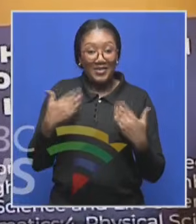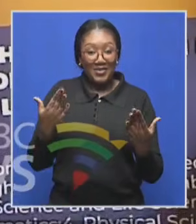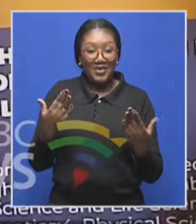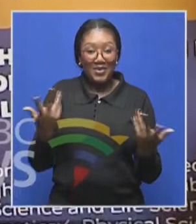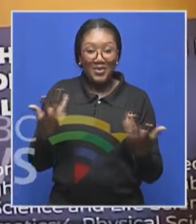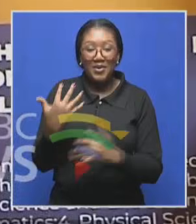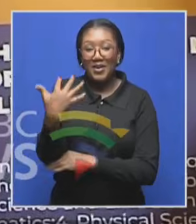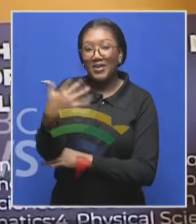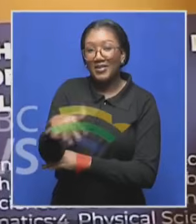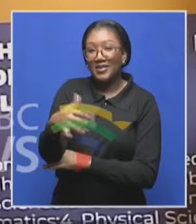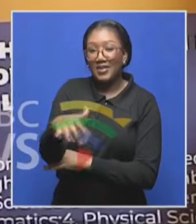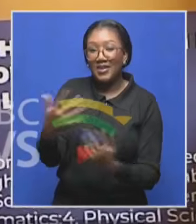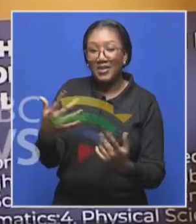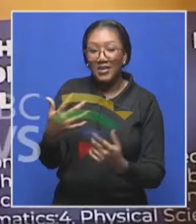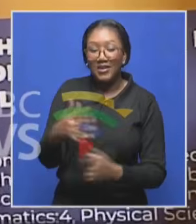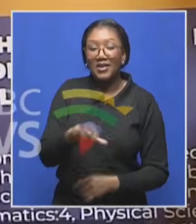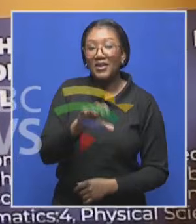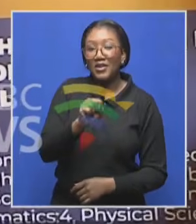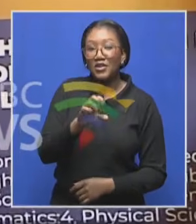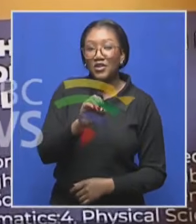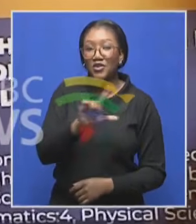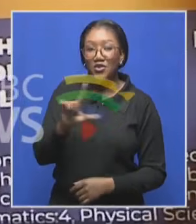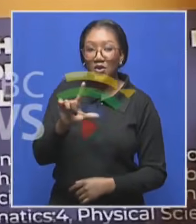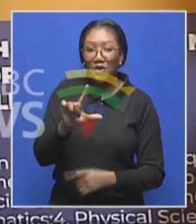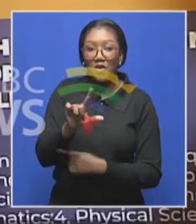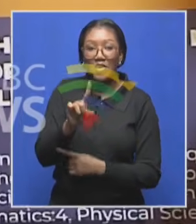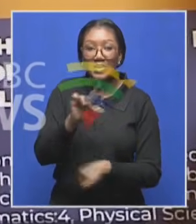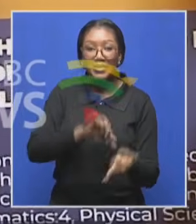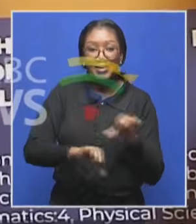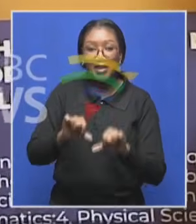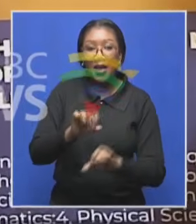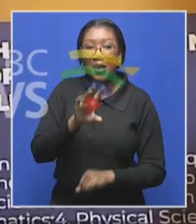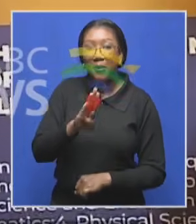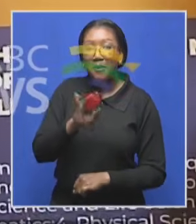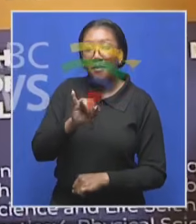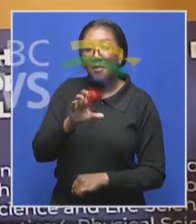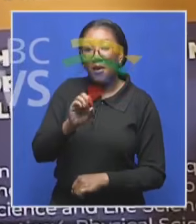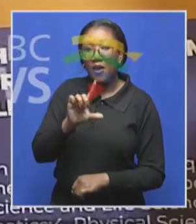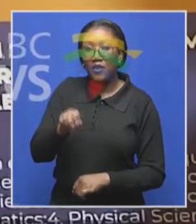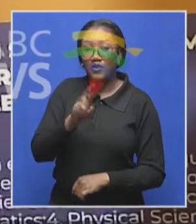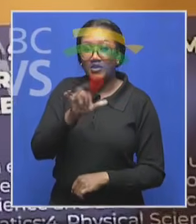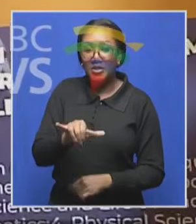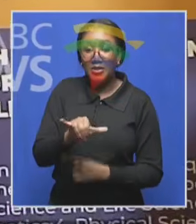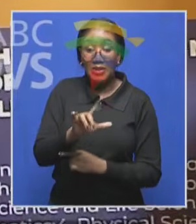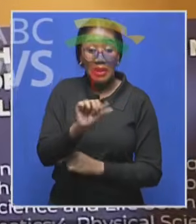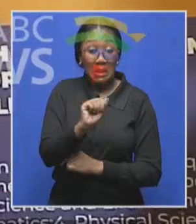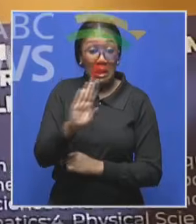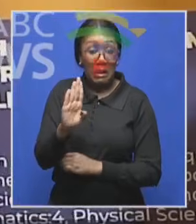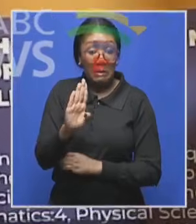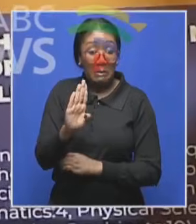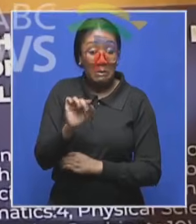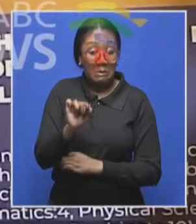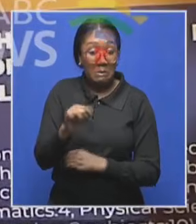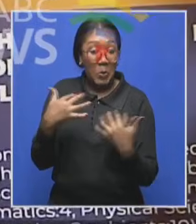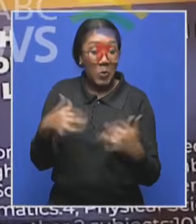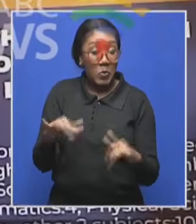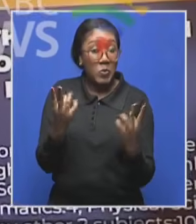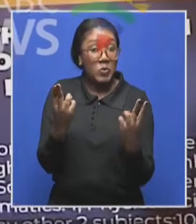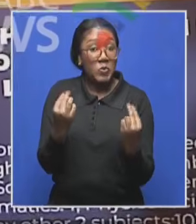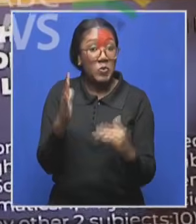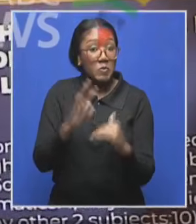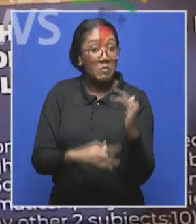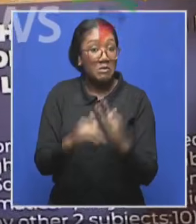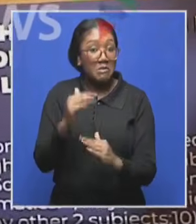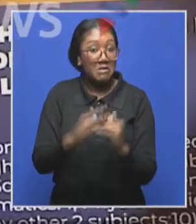the cells biology and genetics lab. It's the new laboratory that is going to be unveiled. This is in celebration